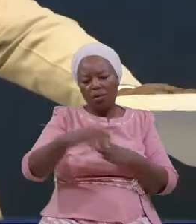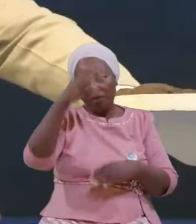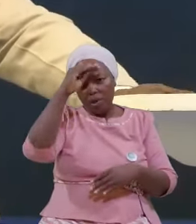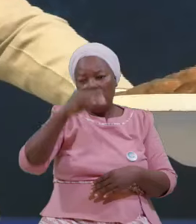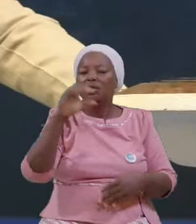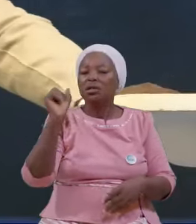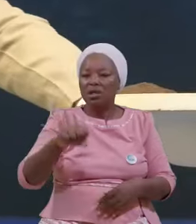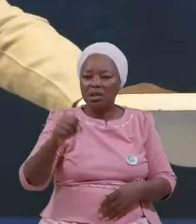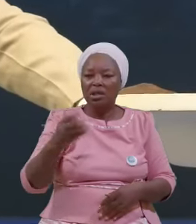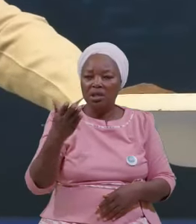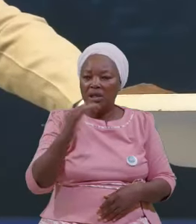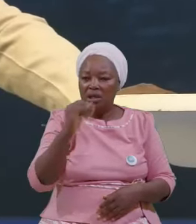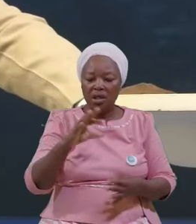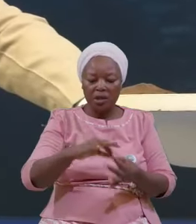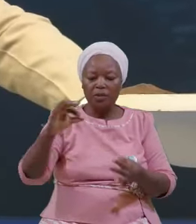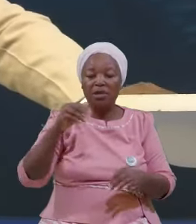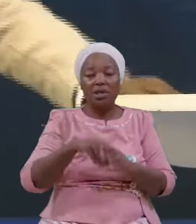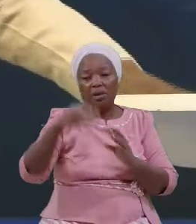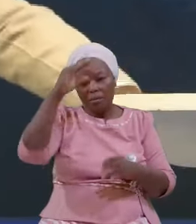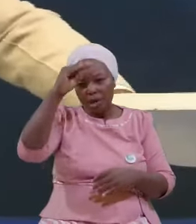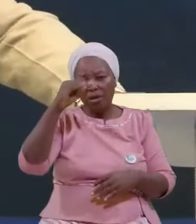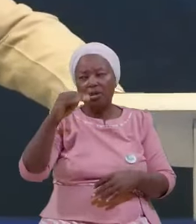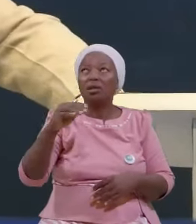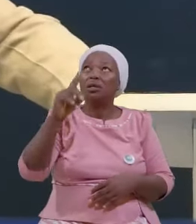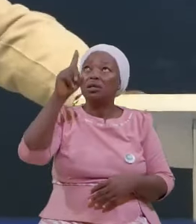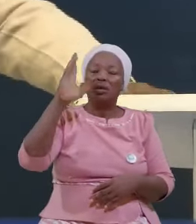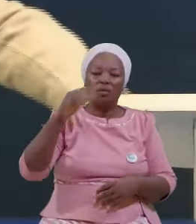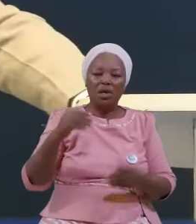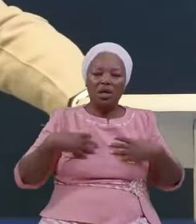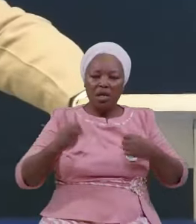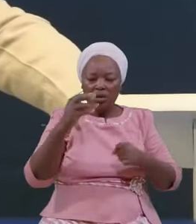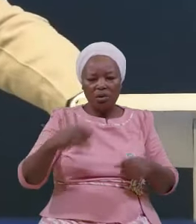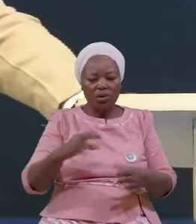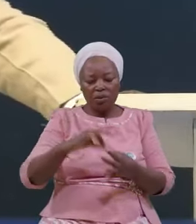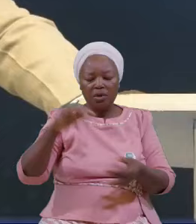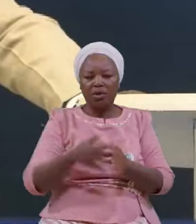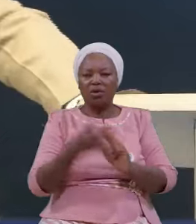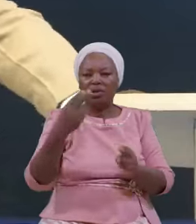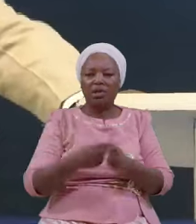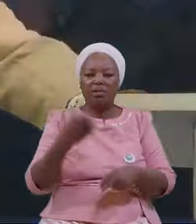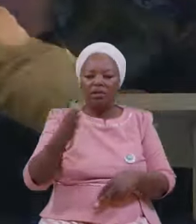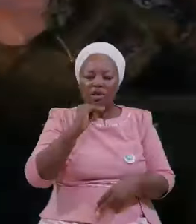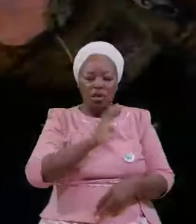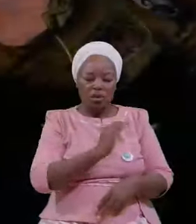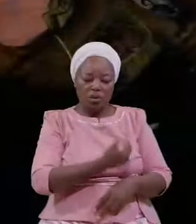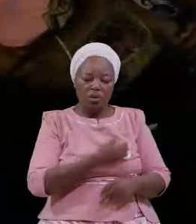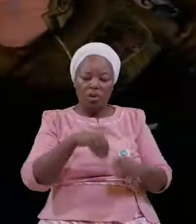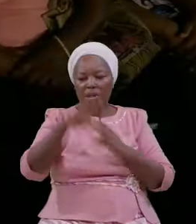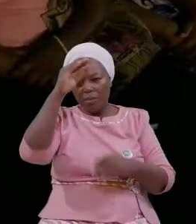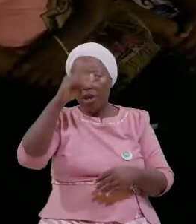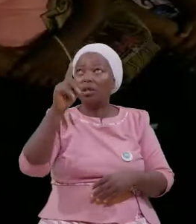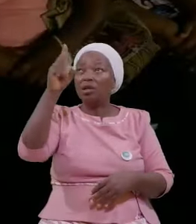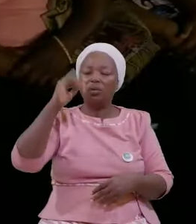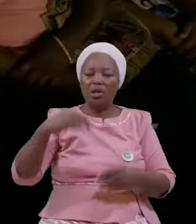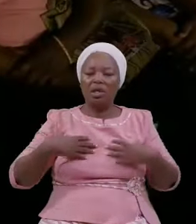in man, he'll heal your spirit. There's a soul of man, he'll heal your soul. There is the body,